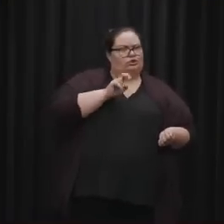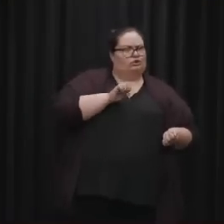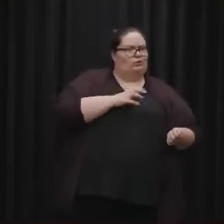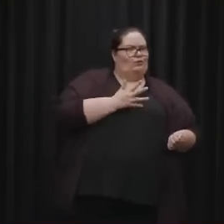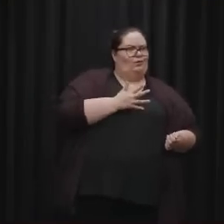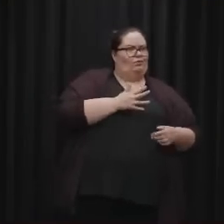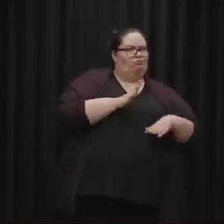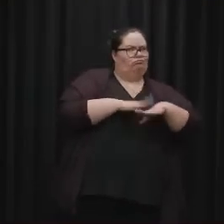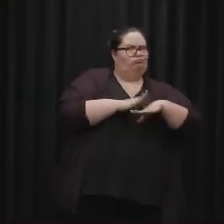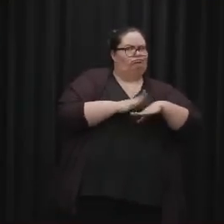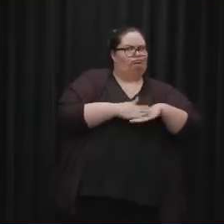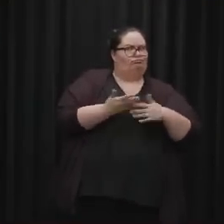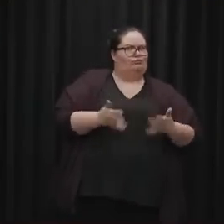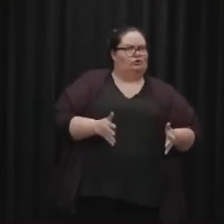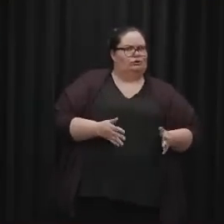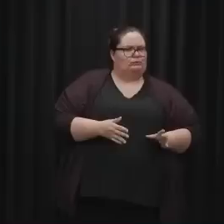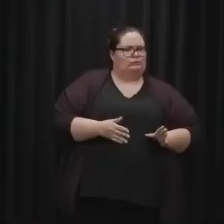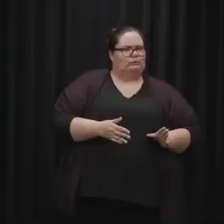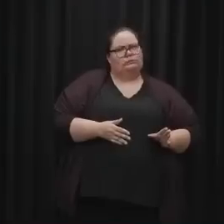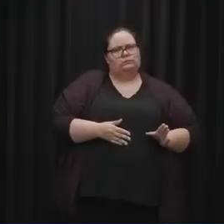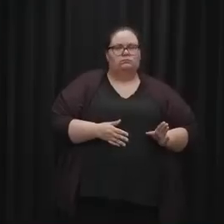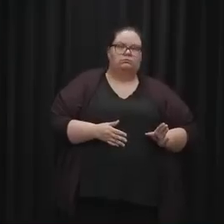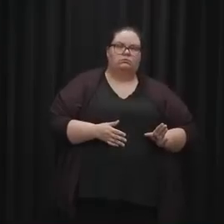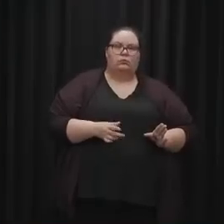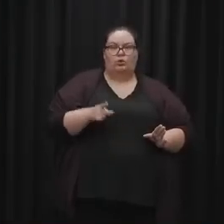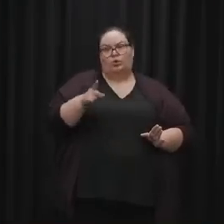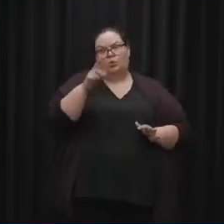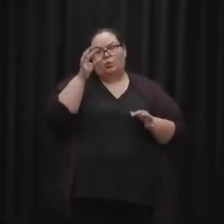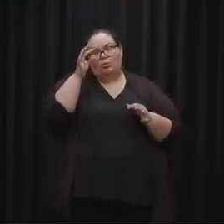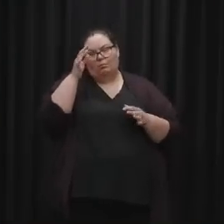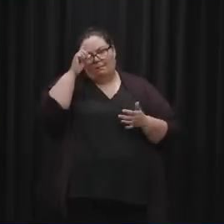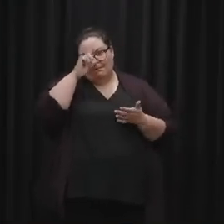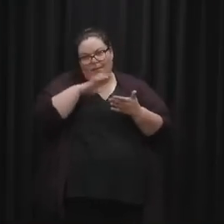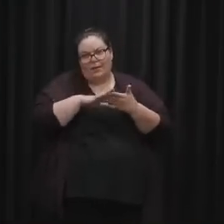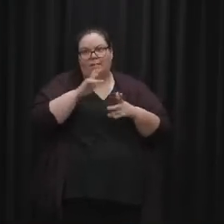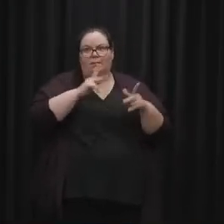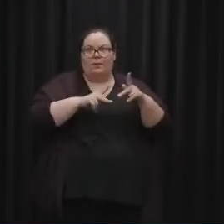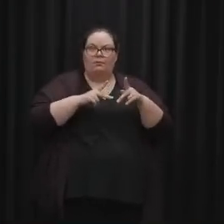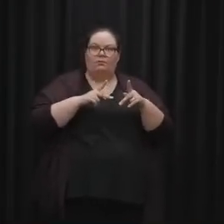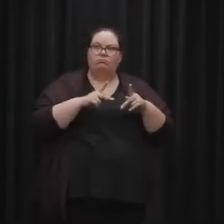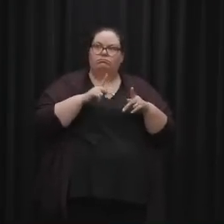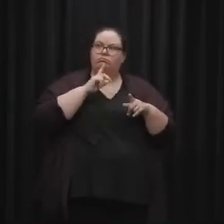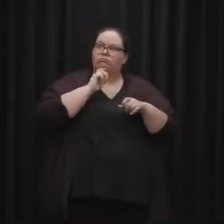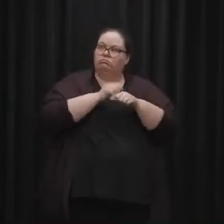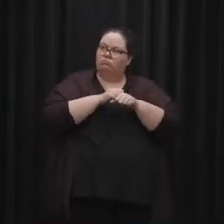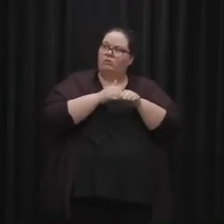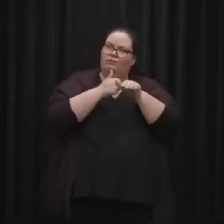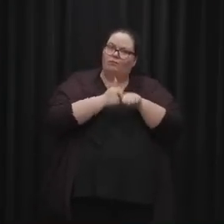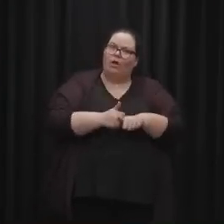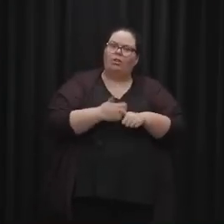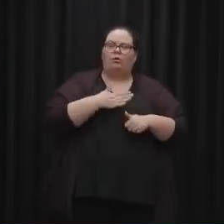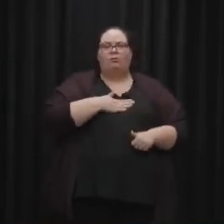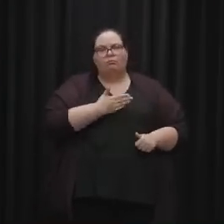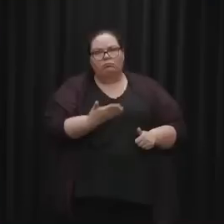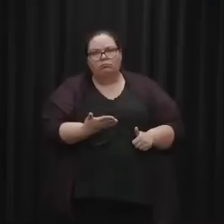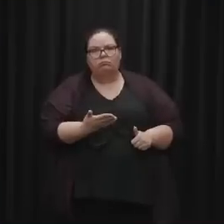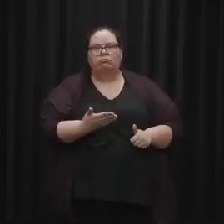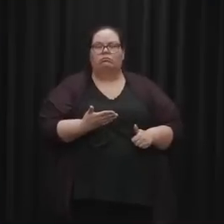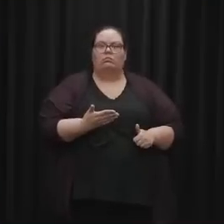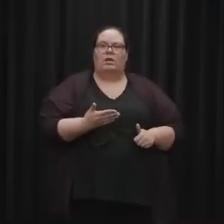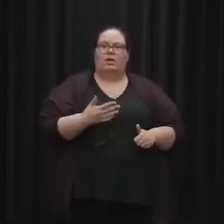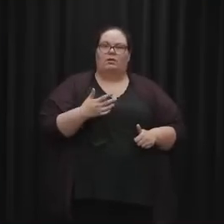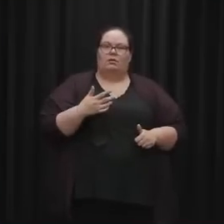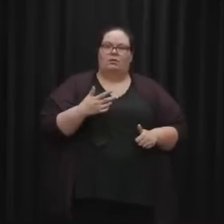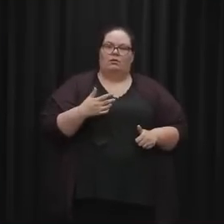you just mentioned a while ago that, you believe that people are anticipating this, especially since our